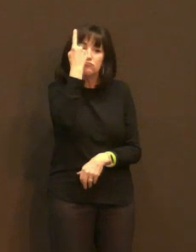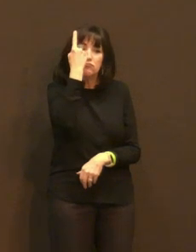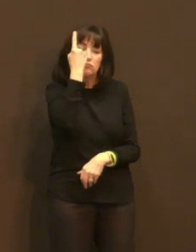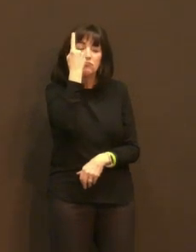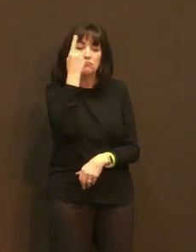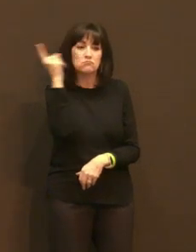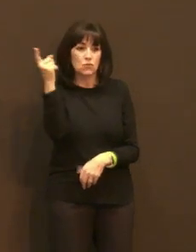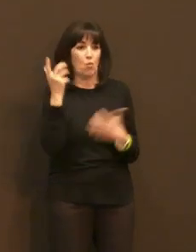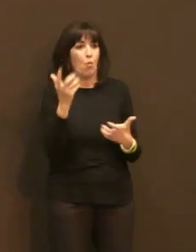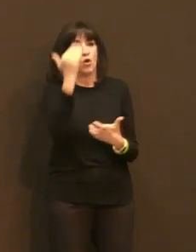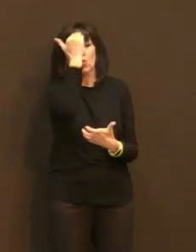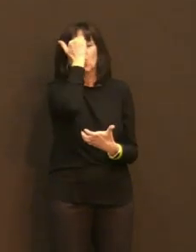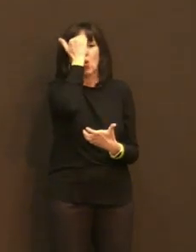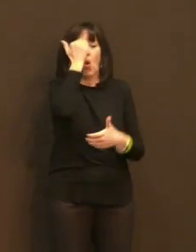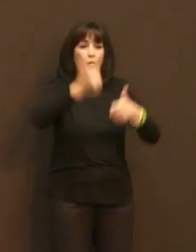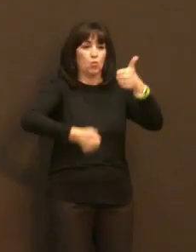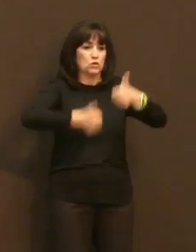consideration.